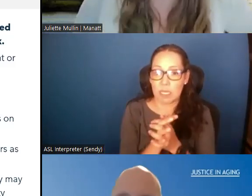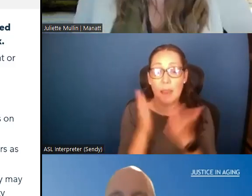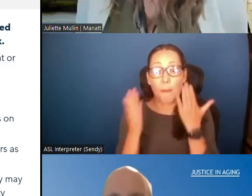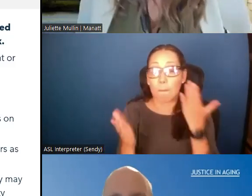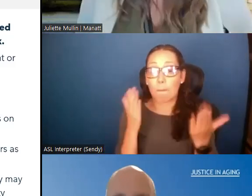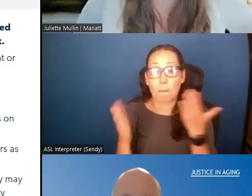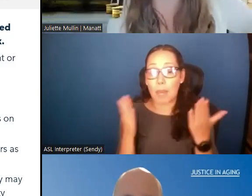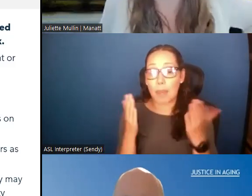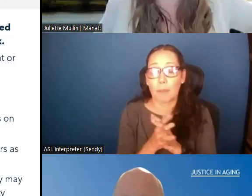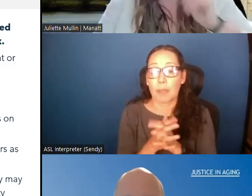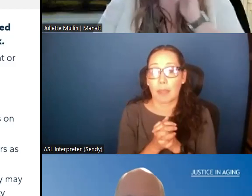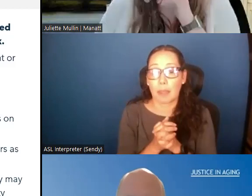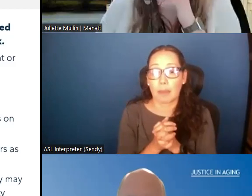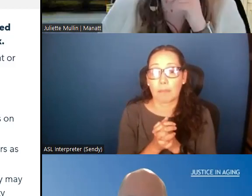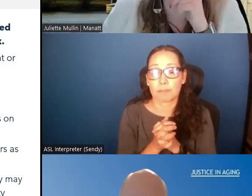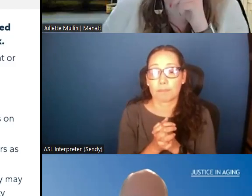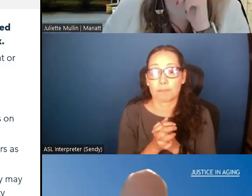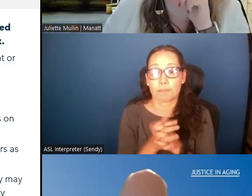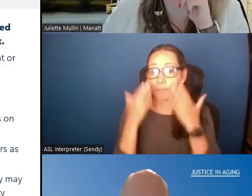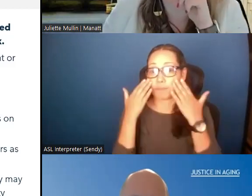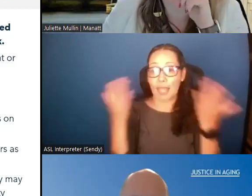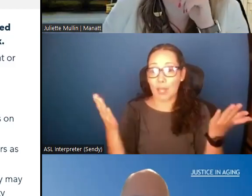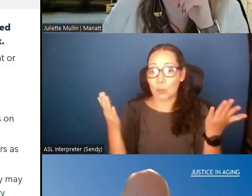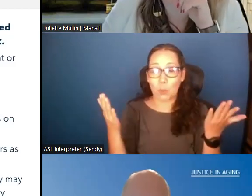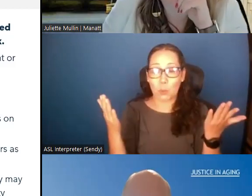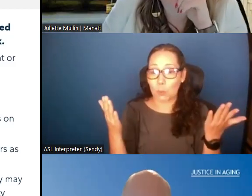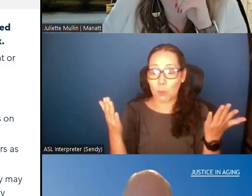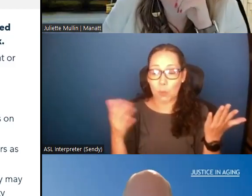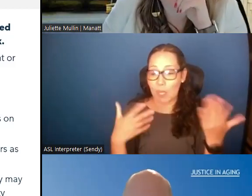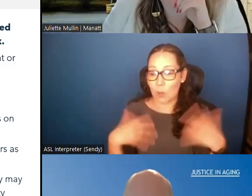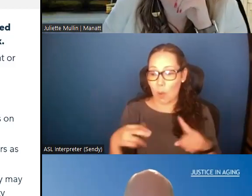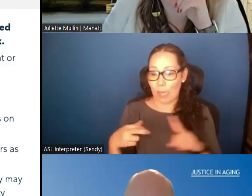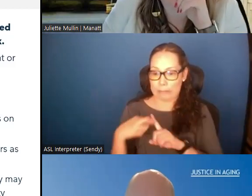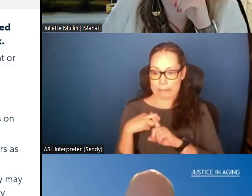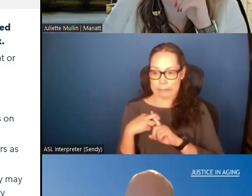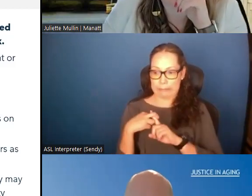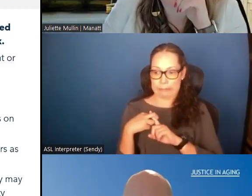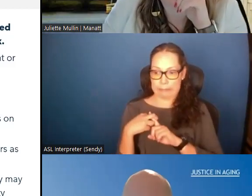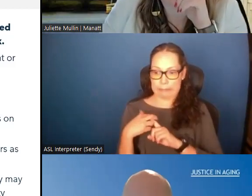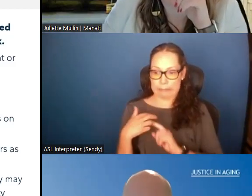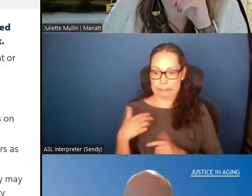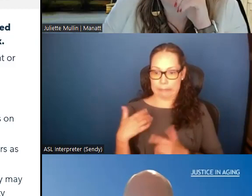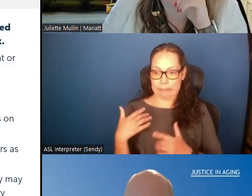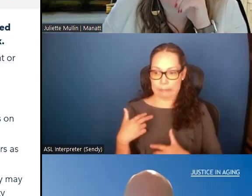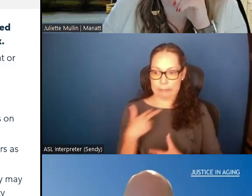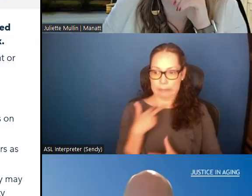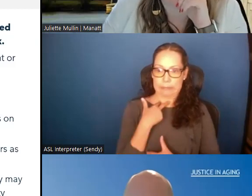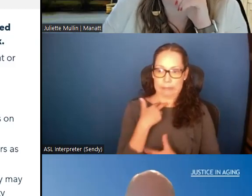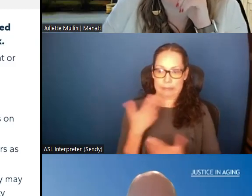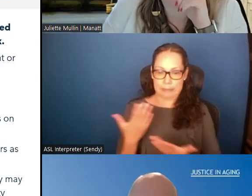that, again, I'm not sure I want to be held to it, but maybe there should be less process rather than more, and some acceptance of